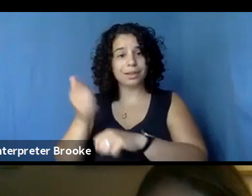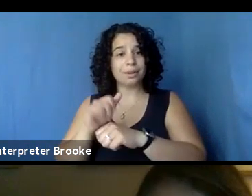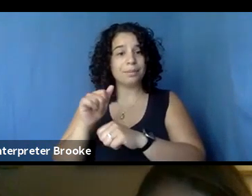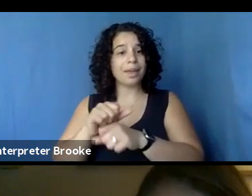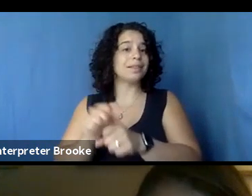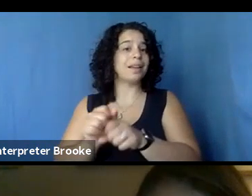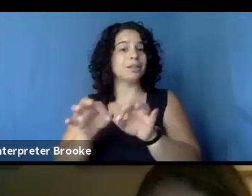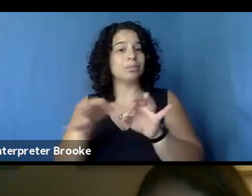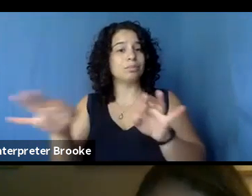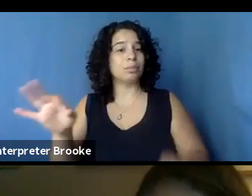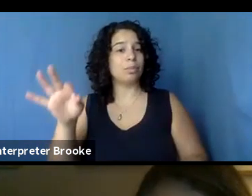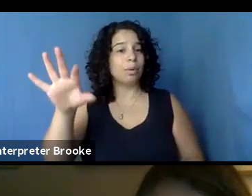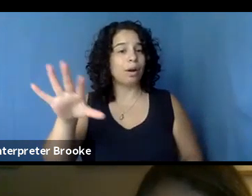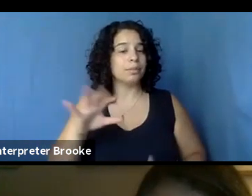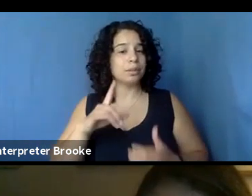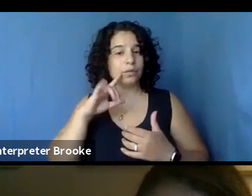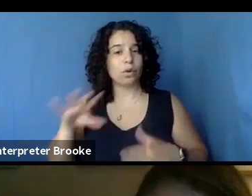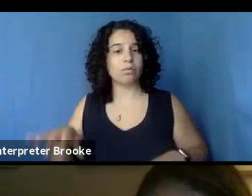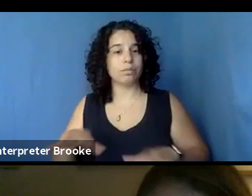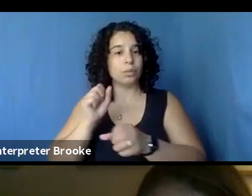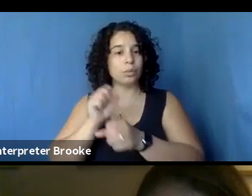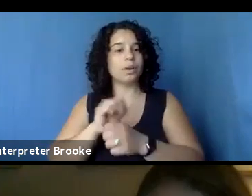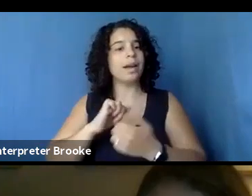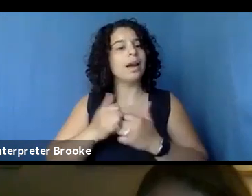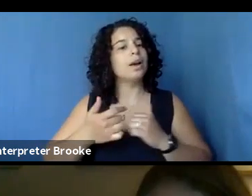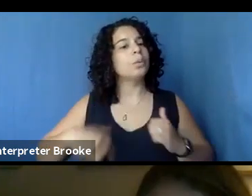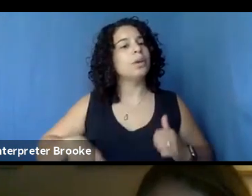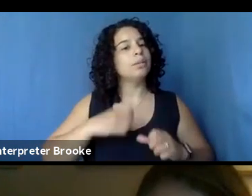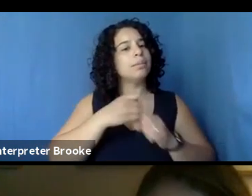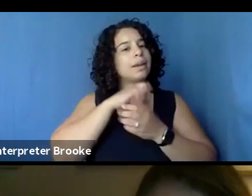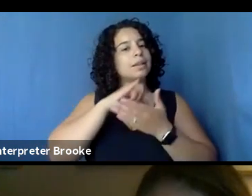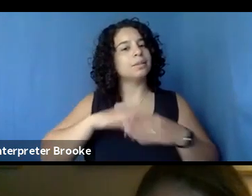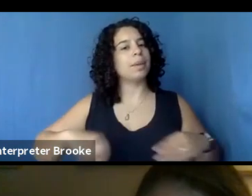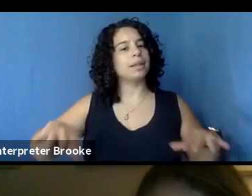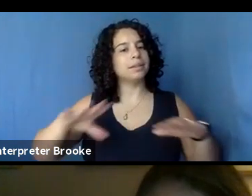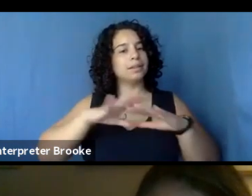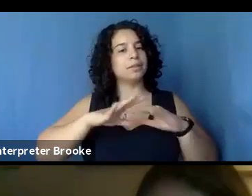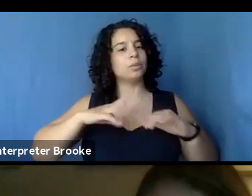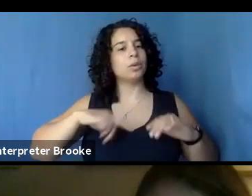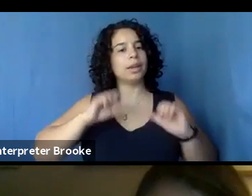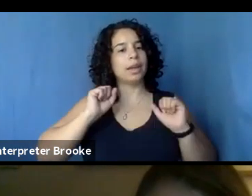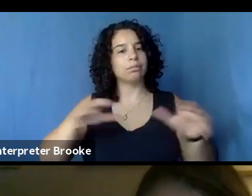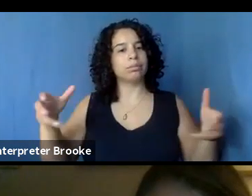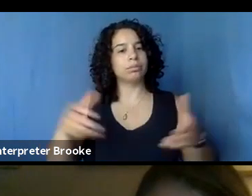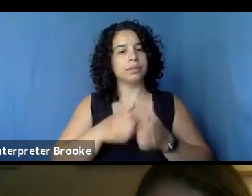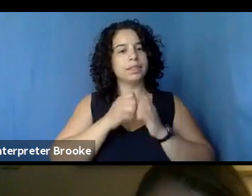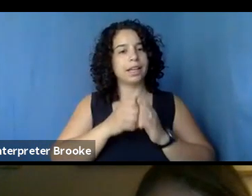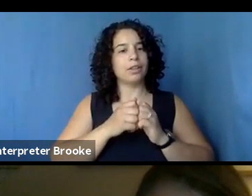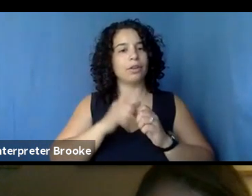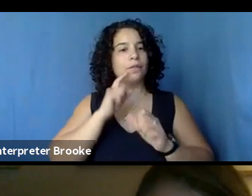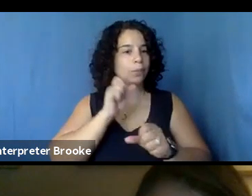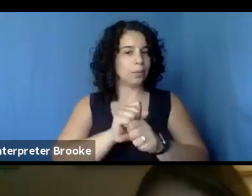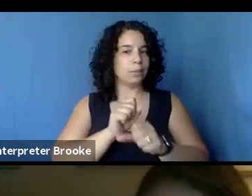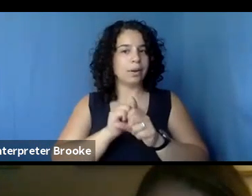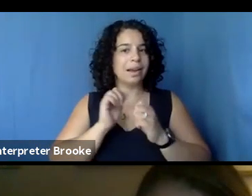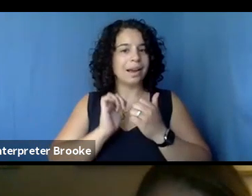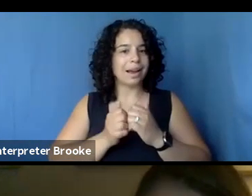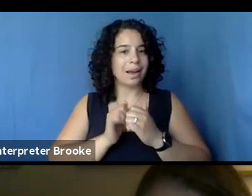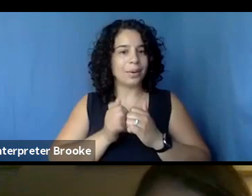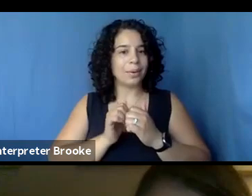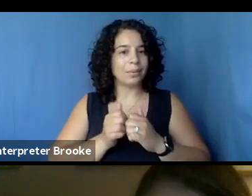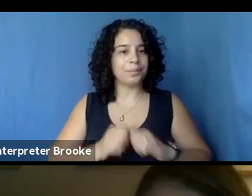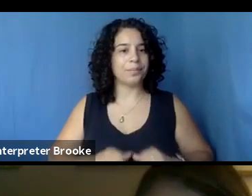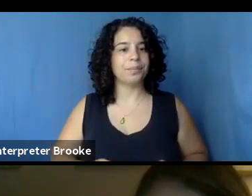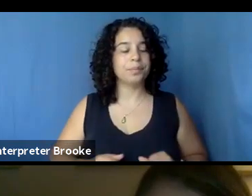some work we can get? How do we create the spaces in which we can all get together and do that work? So